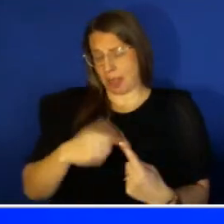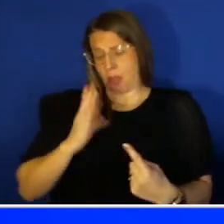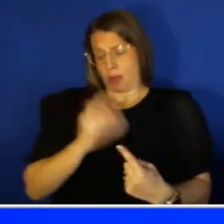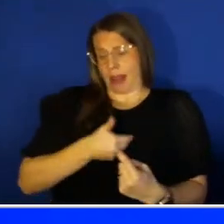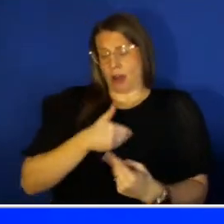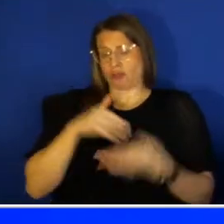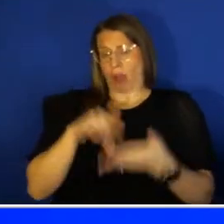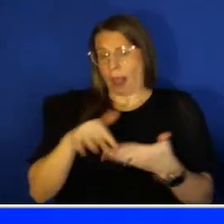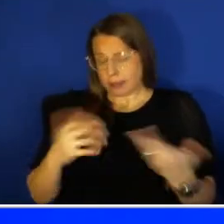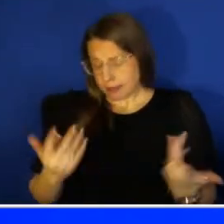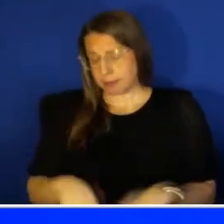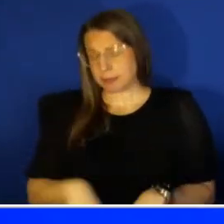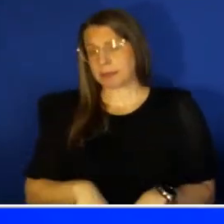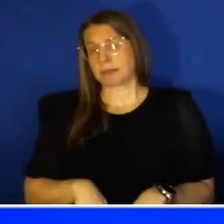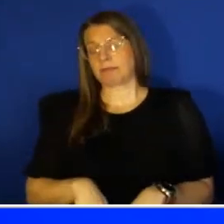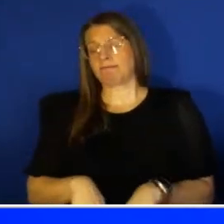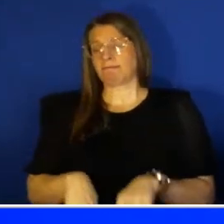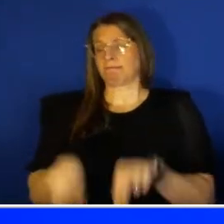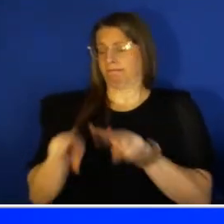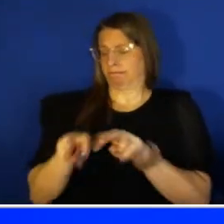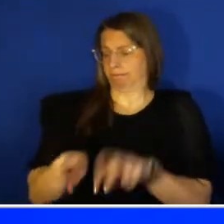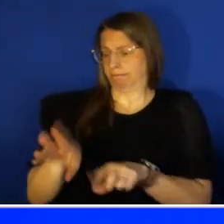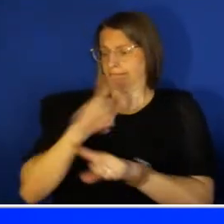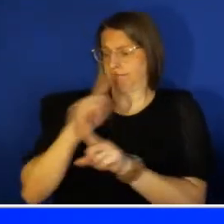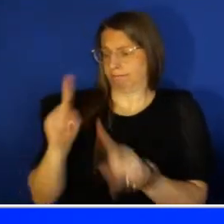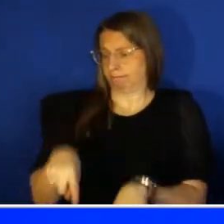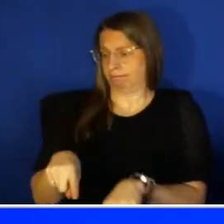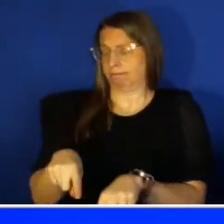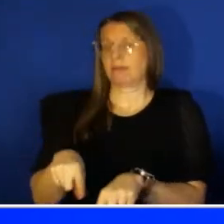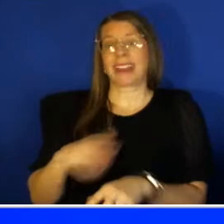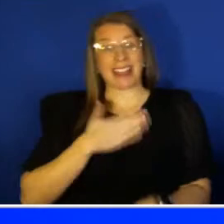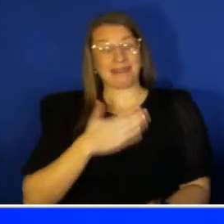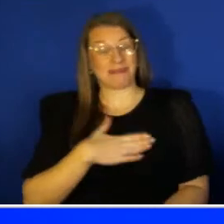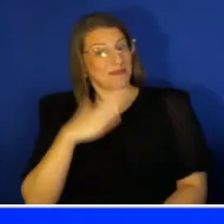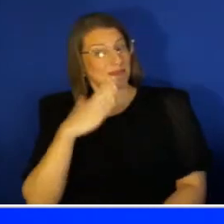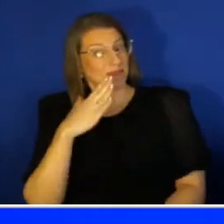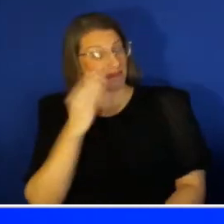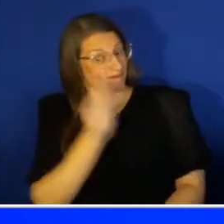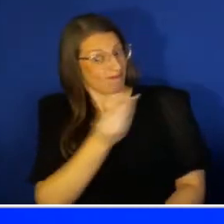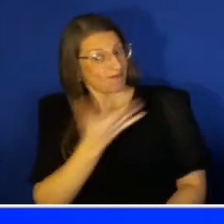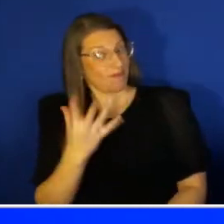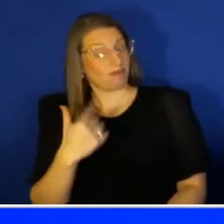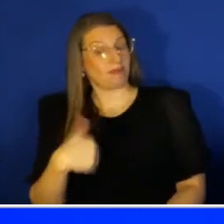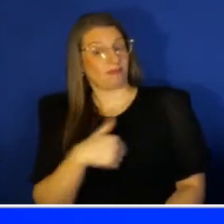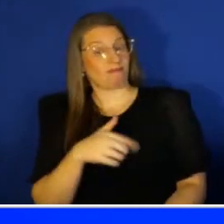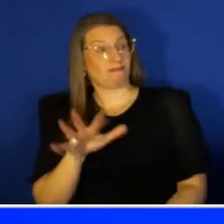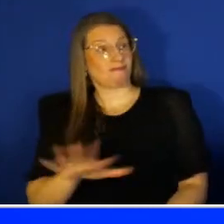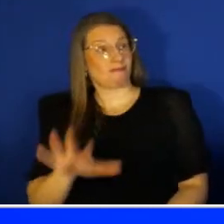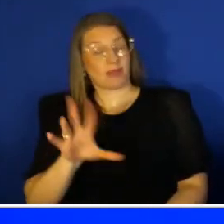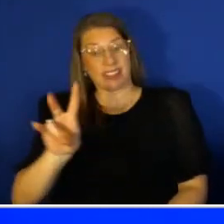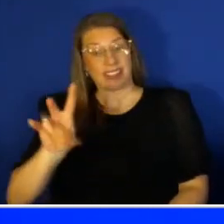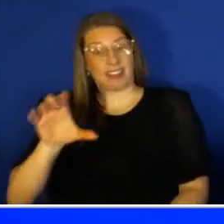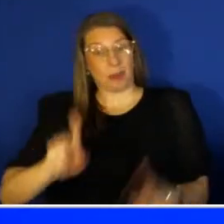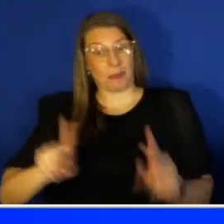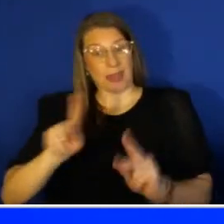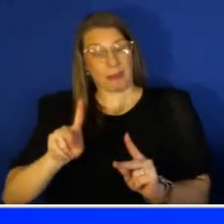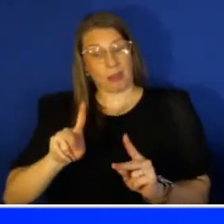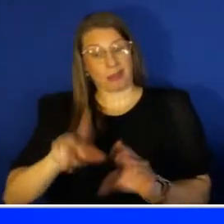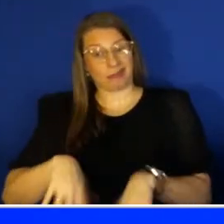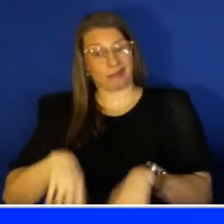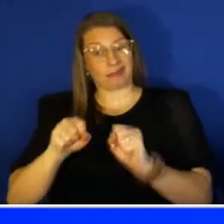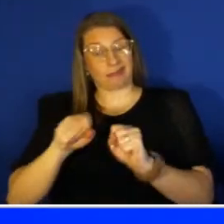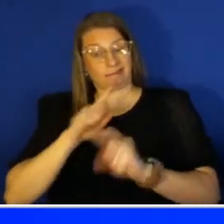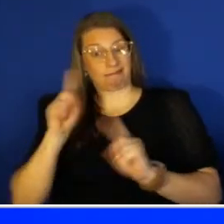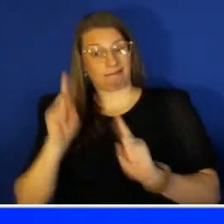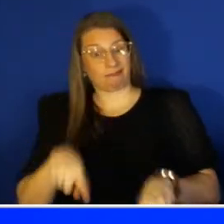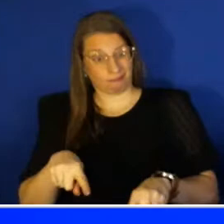these responses. We are glad to report that we got roughly around 700 people taking this response